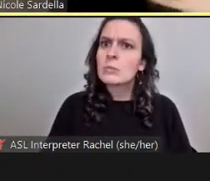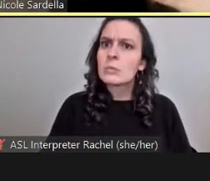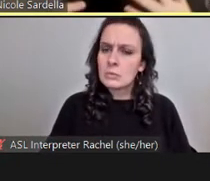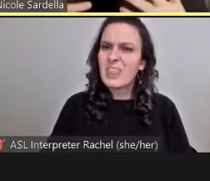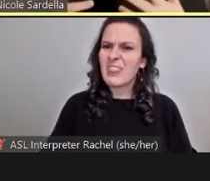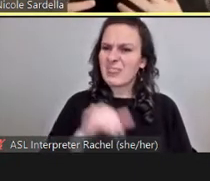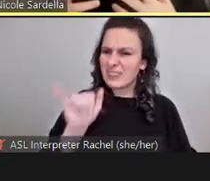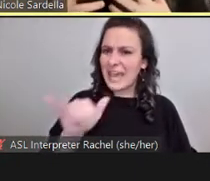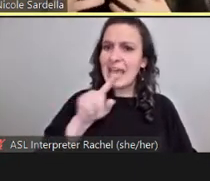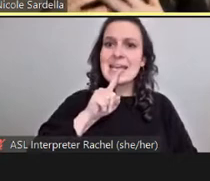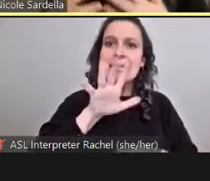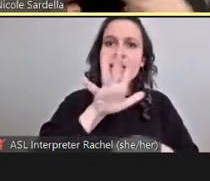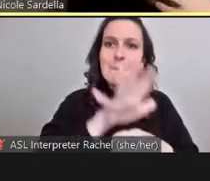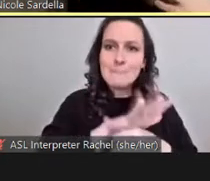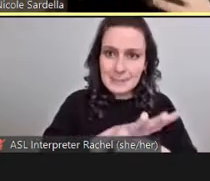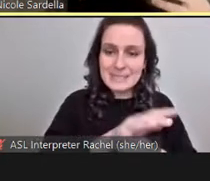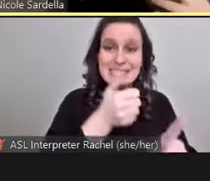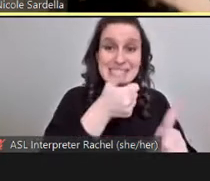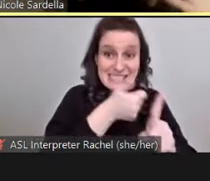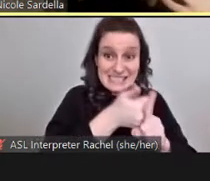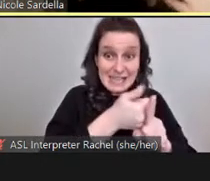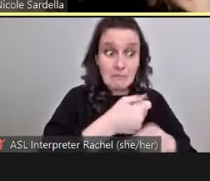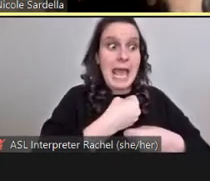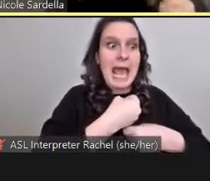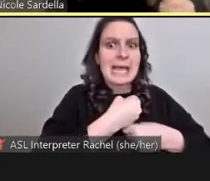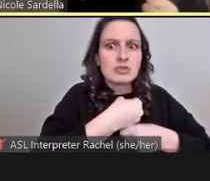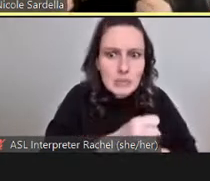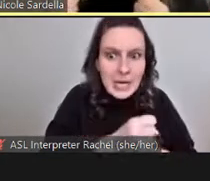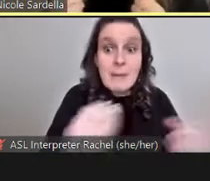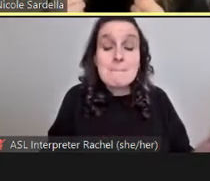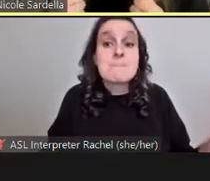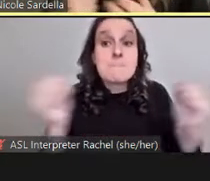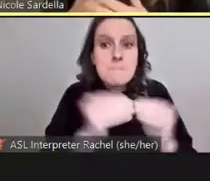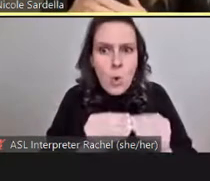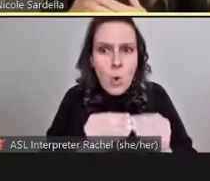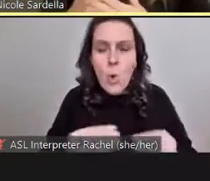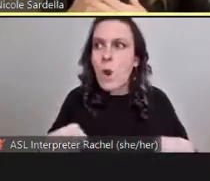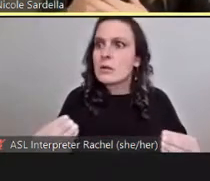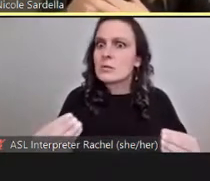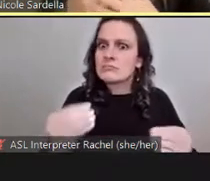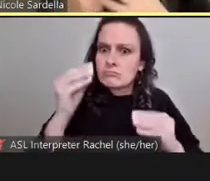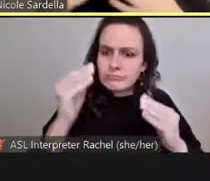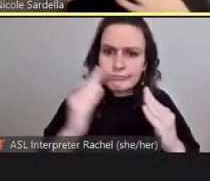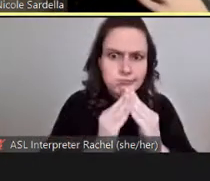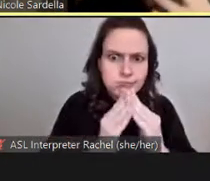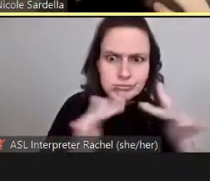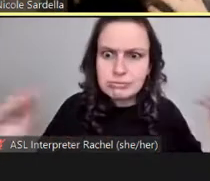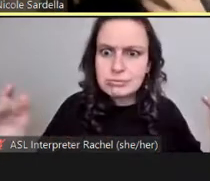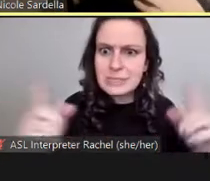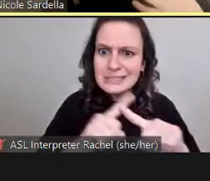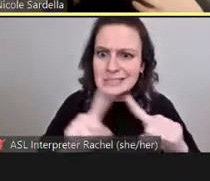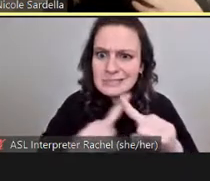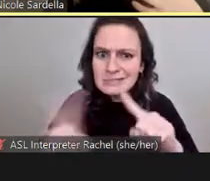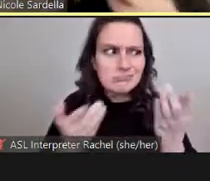created even more robust audio description offerings. And all